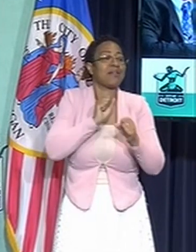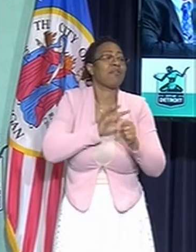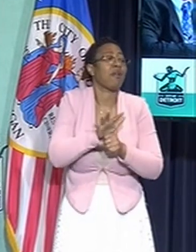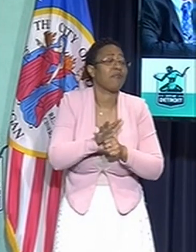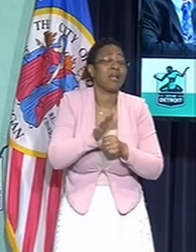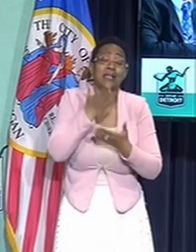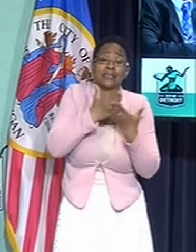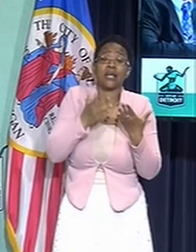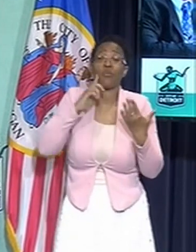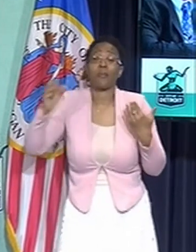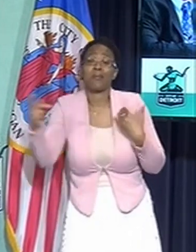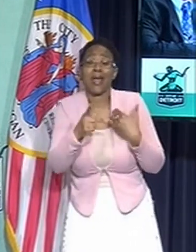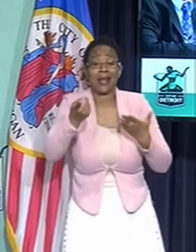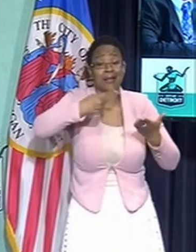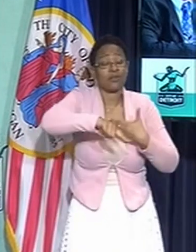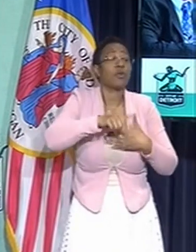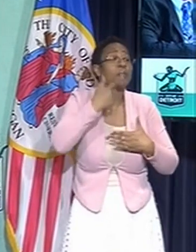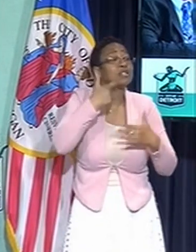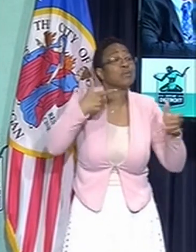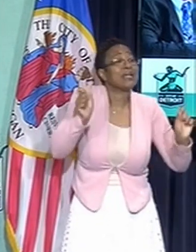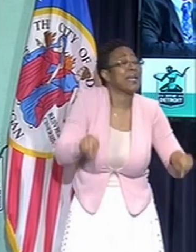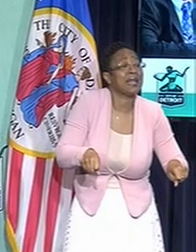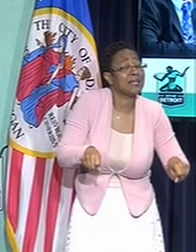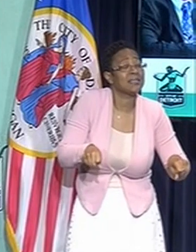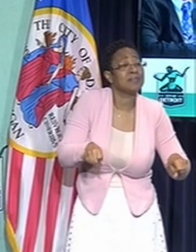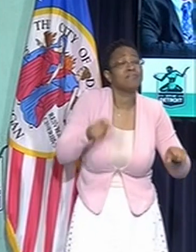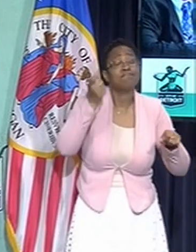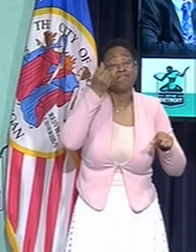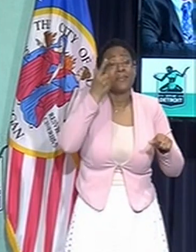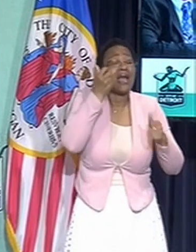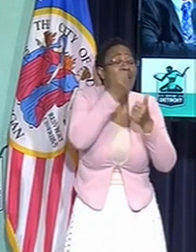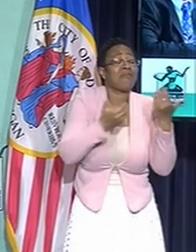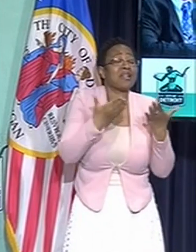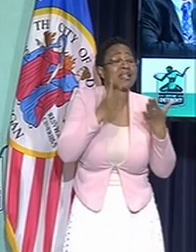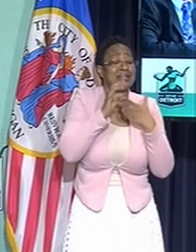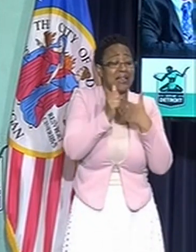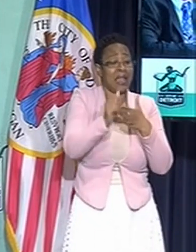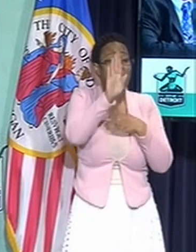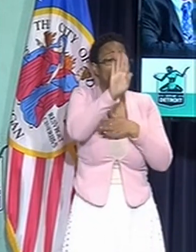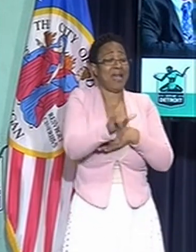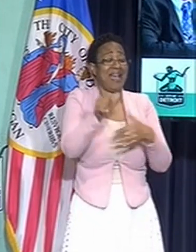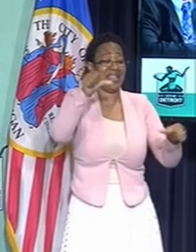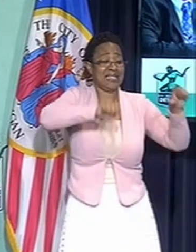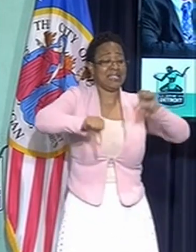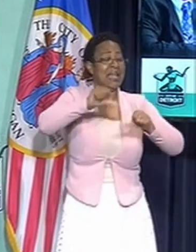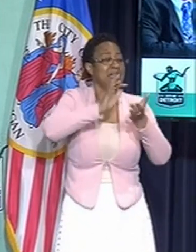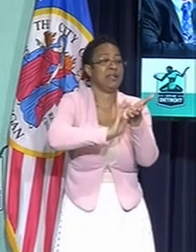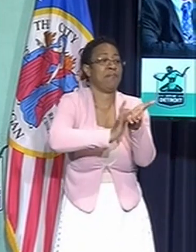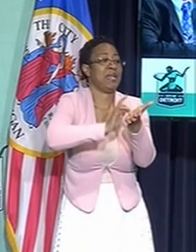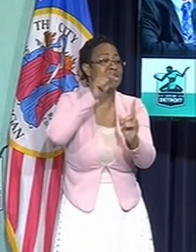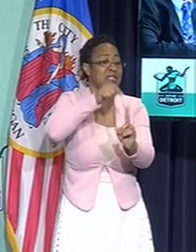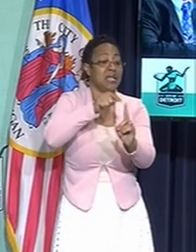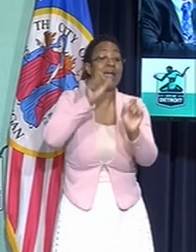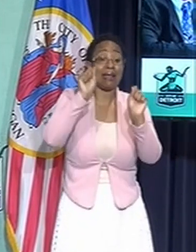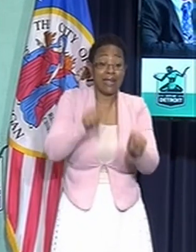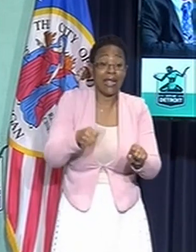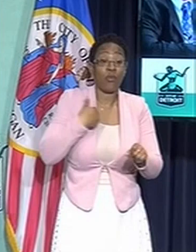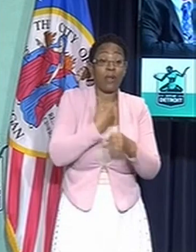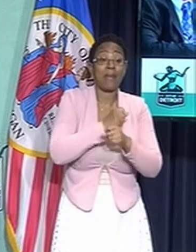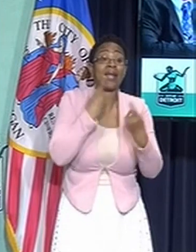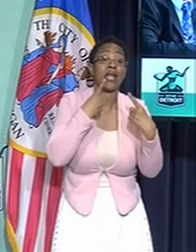who could be back next week because we can. Everything is going to be driven by science and medicine. Can we make your